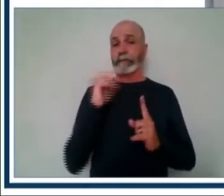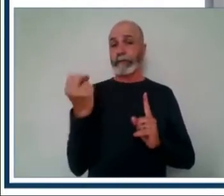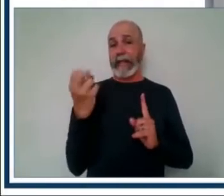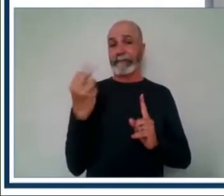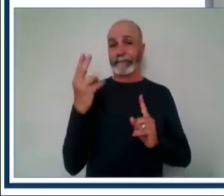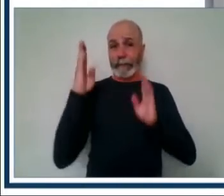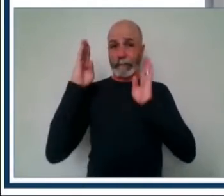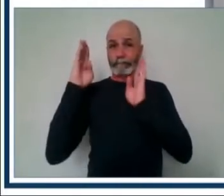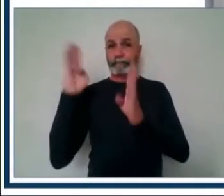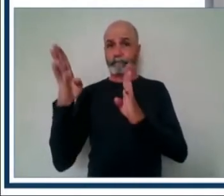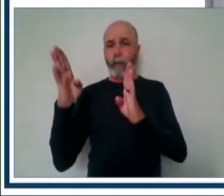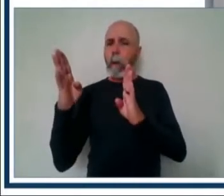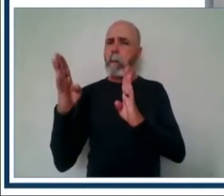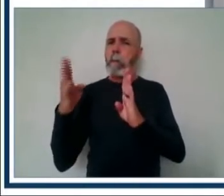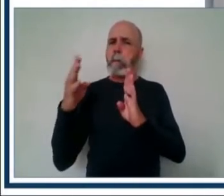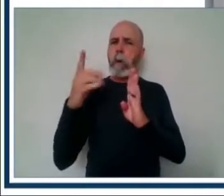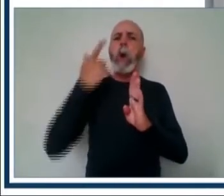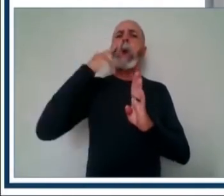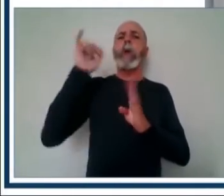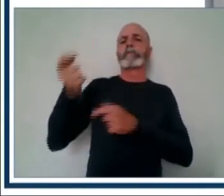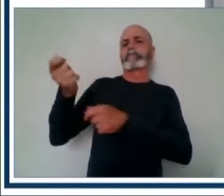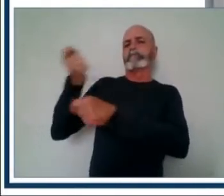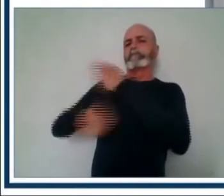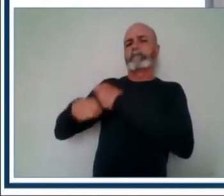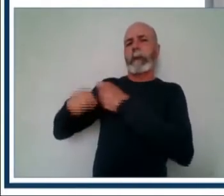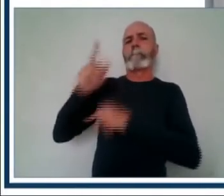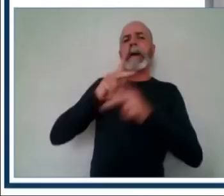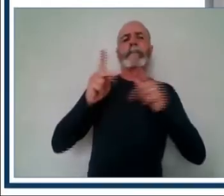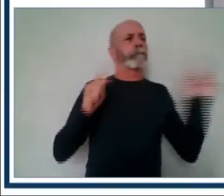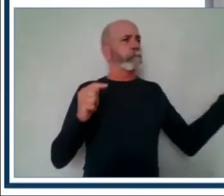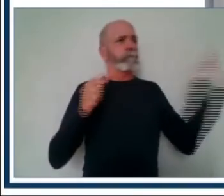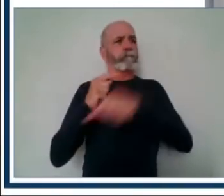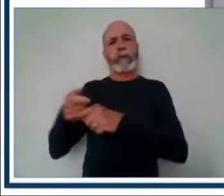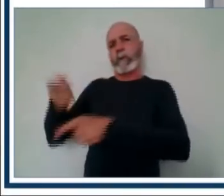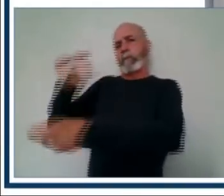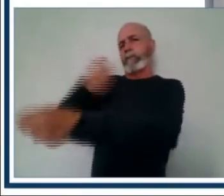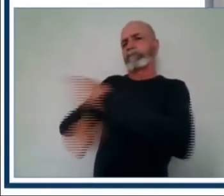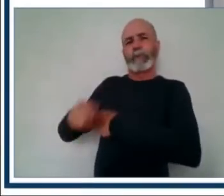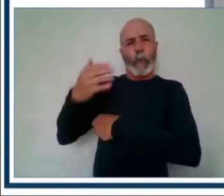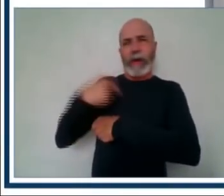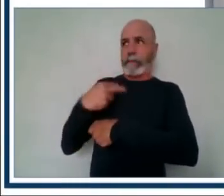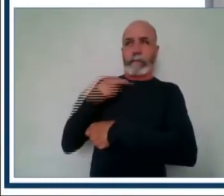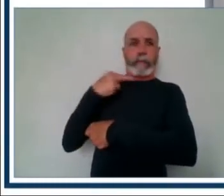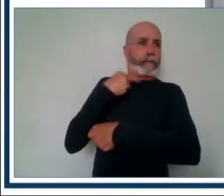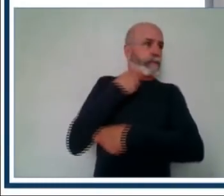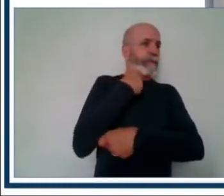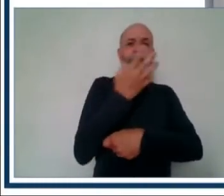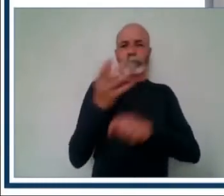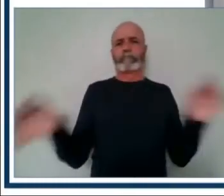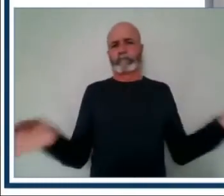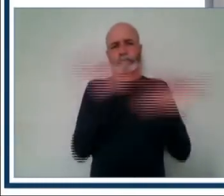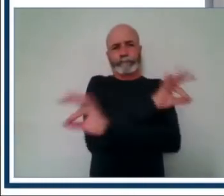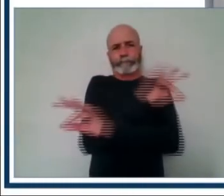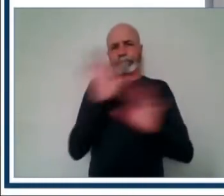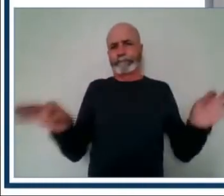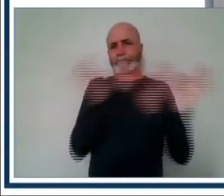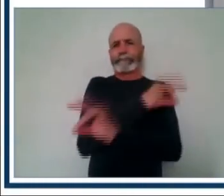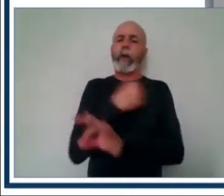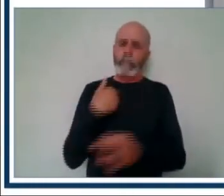centres. So it was a general statement to be prepared should we have that challenge to